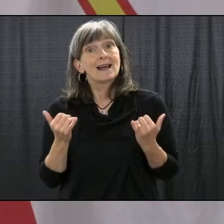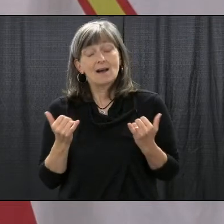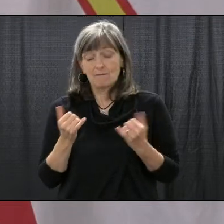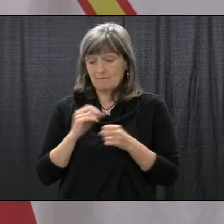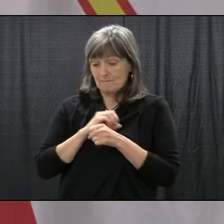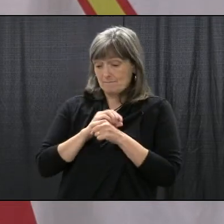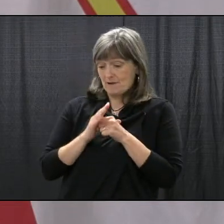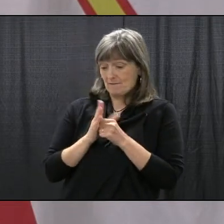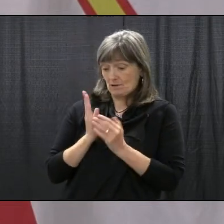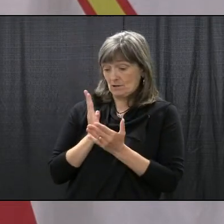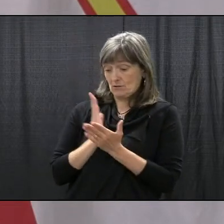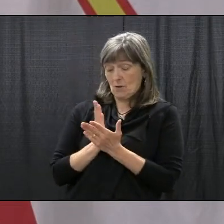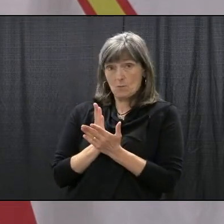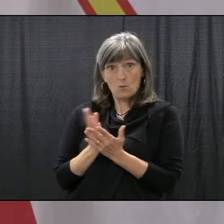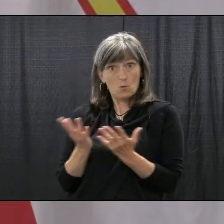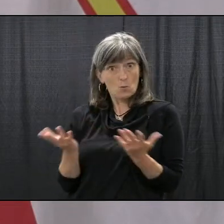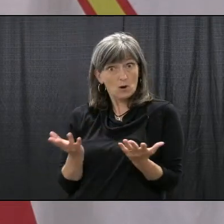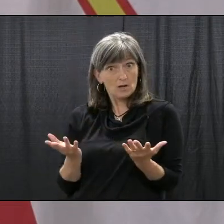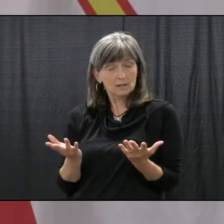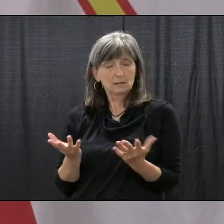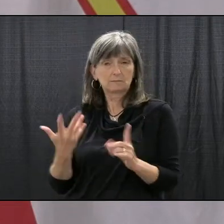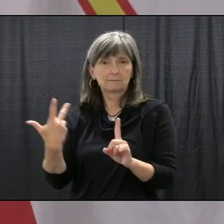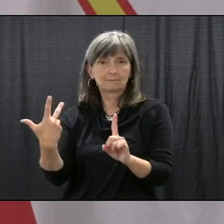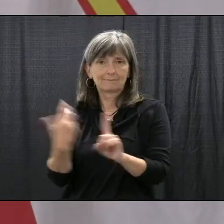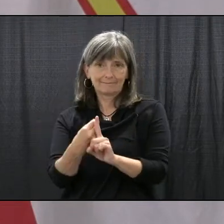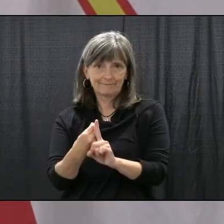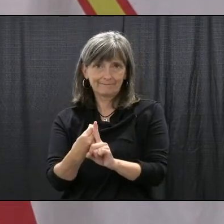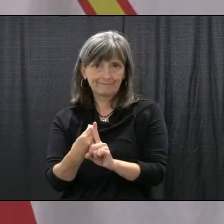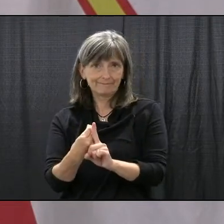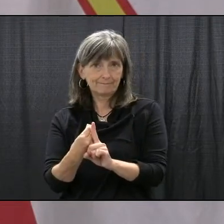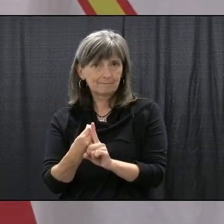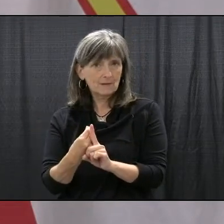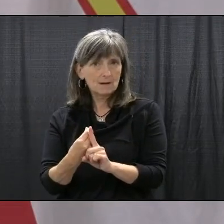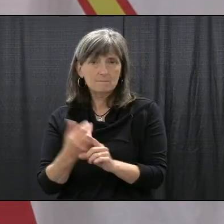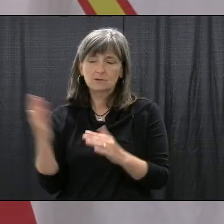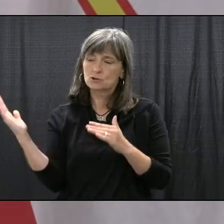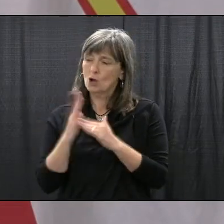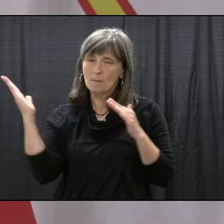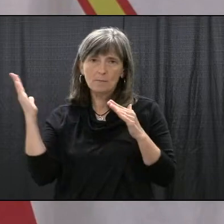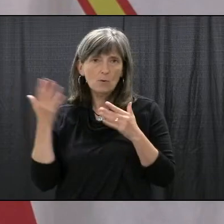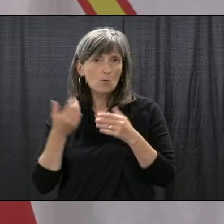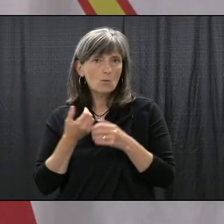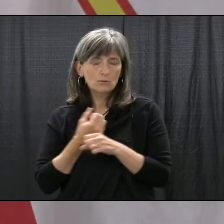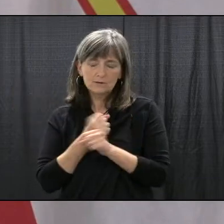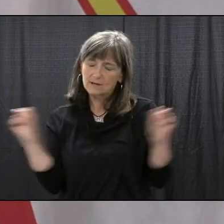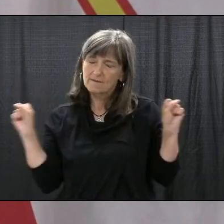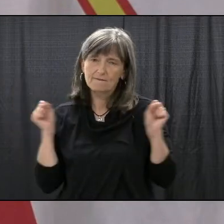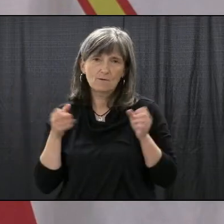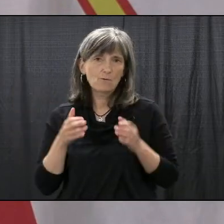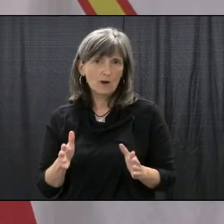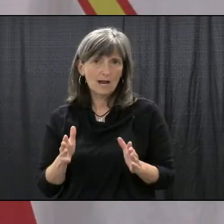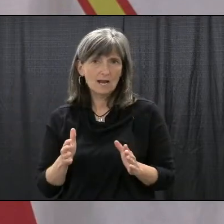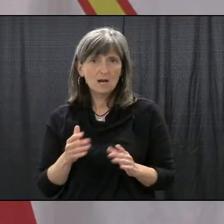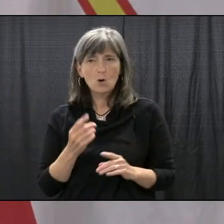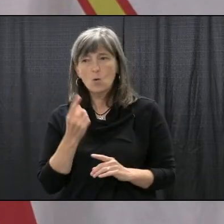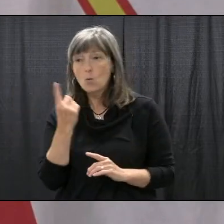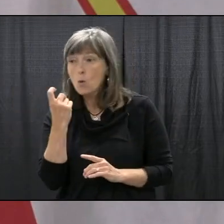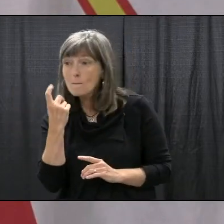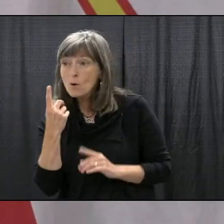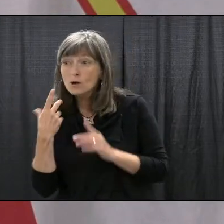this pandemic to an end is to be vaccinated. This is our safest way out, and every dose